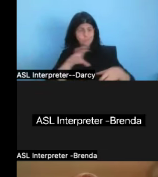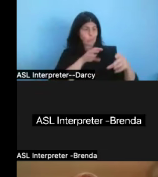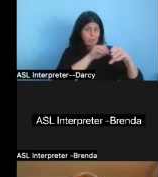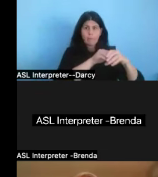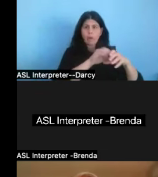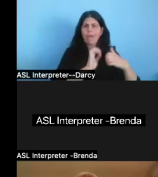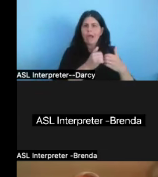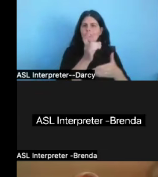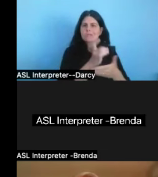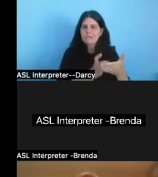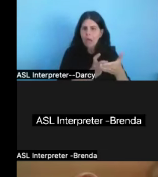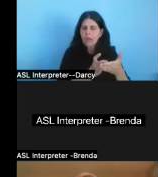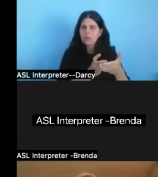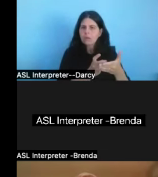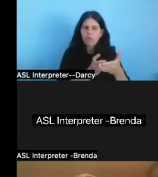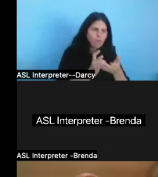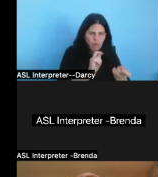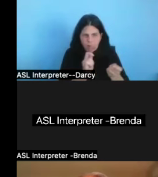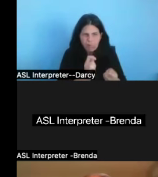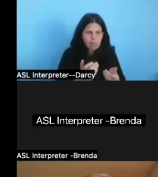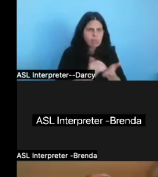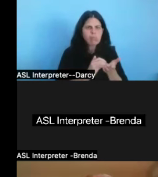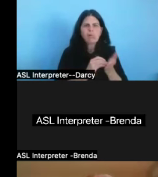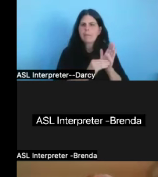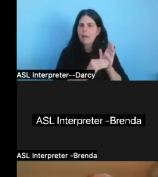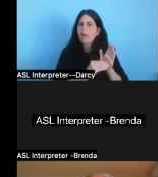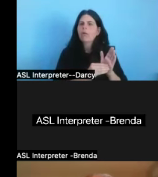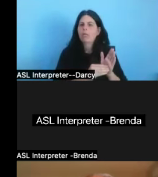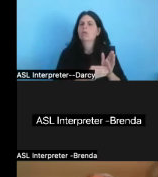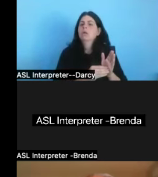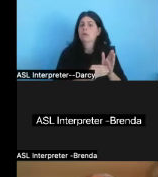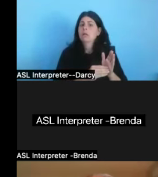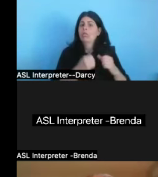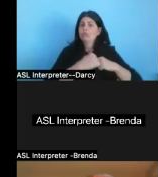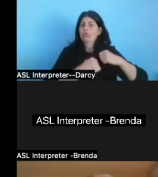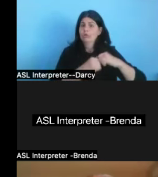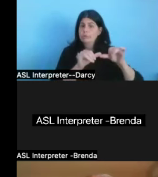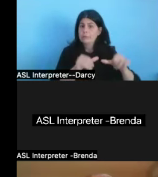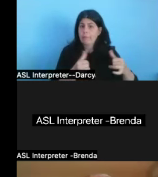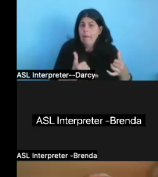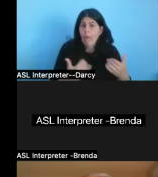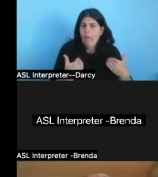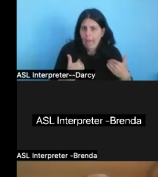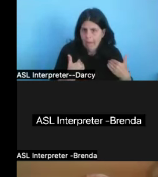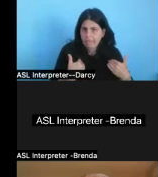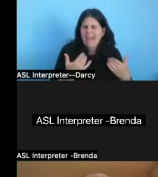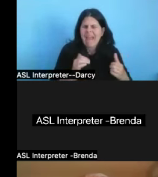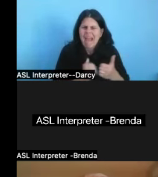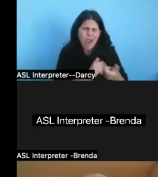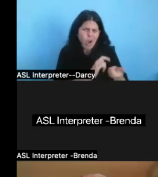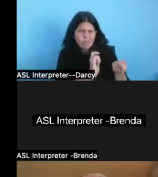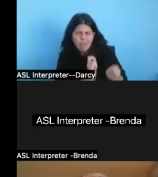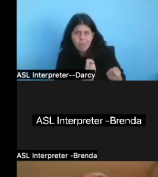or remodel your existing lifeline infrastructure systems so that over time we can improve these systems and